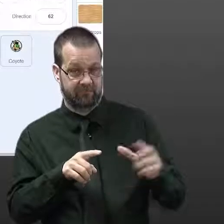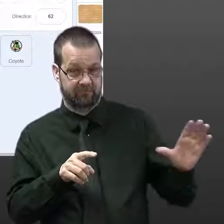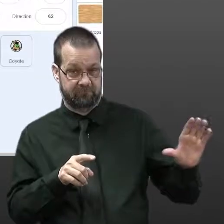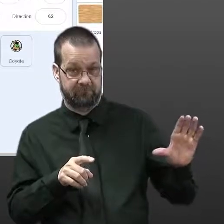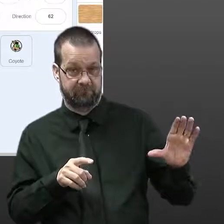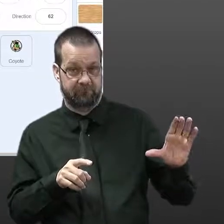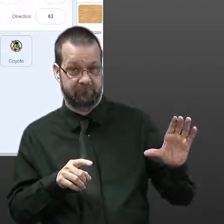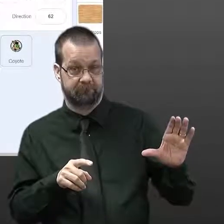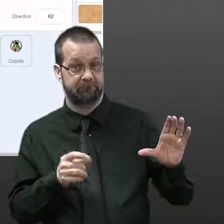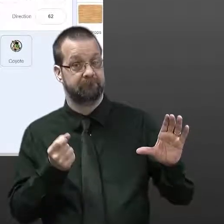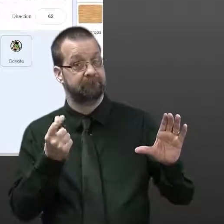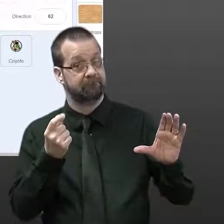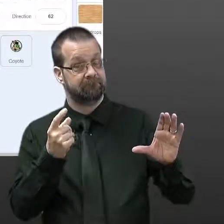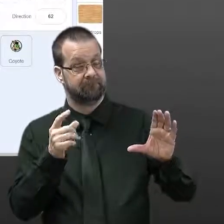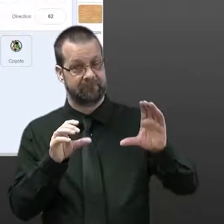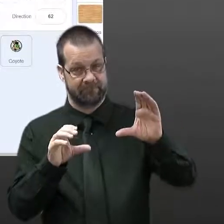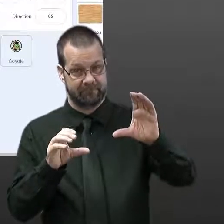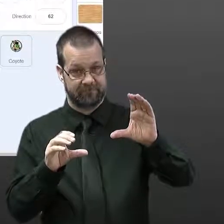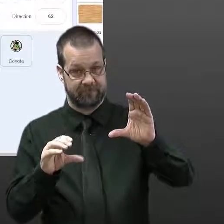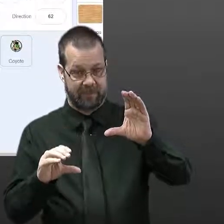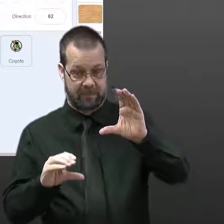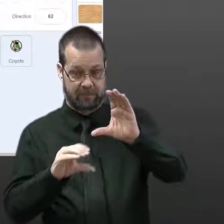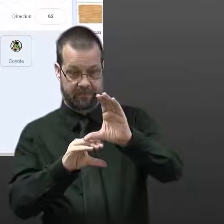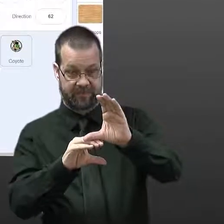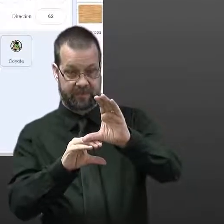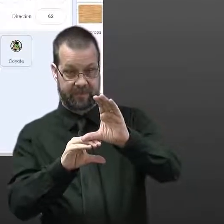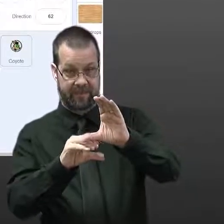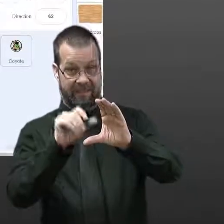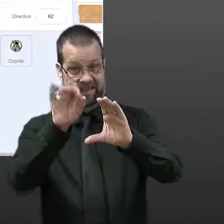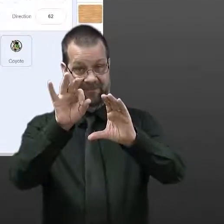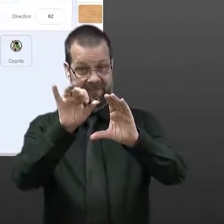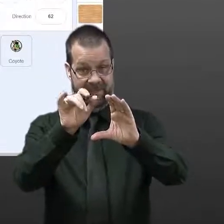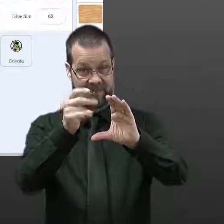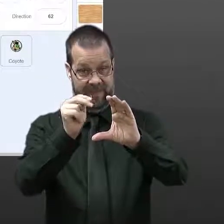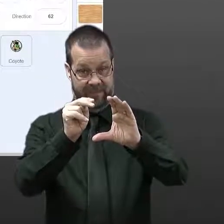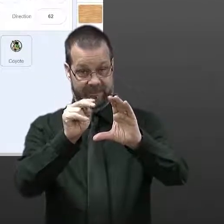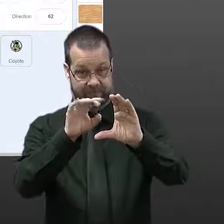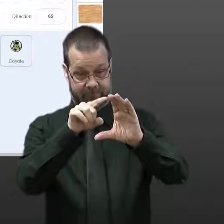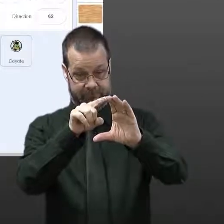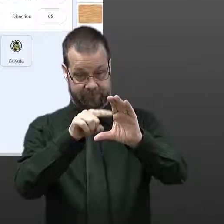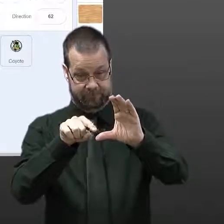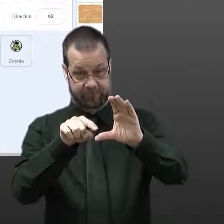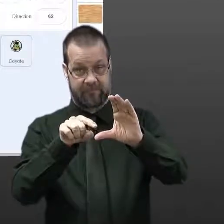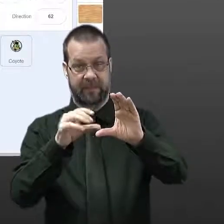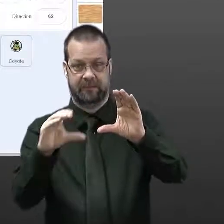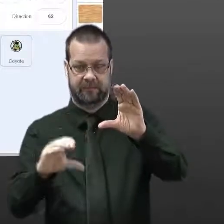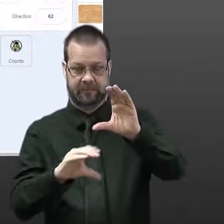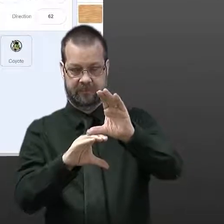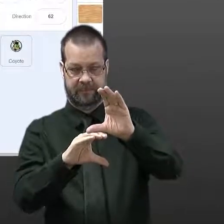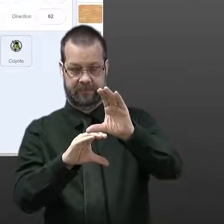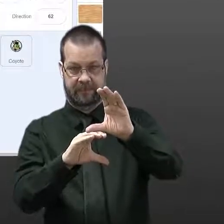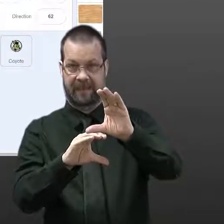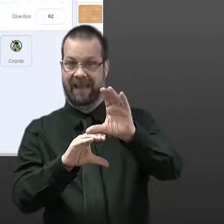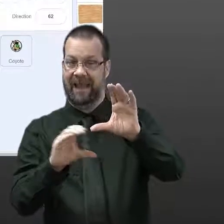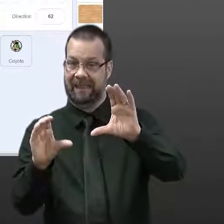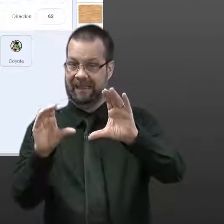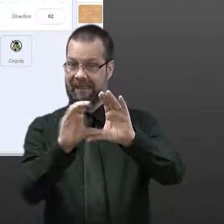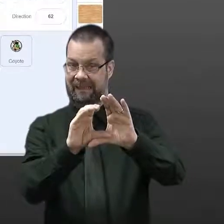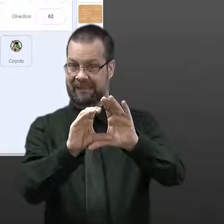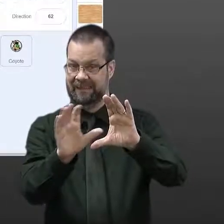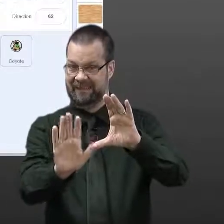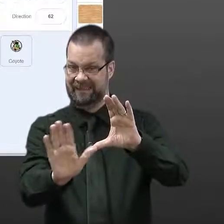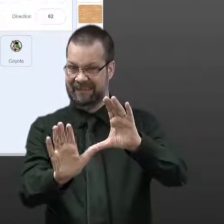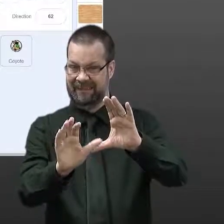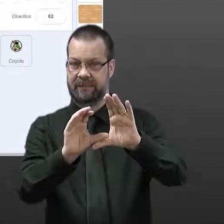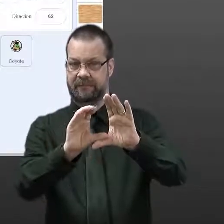if then block to do so. This one's going to go right underneath our previous if then block. Make sure